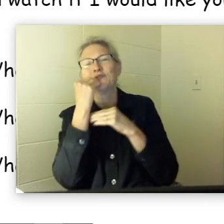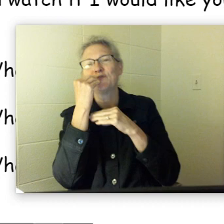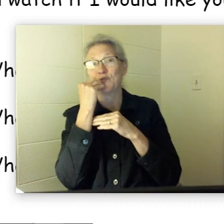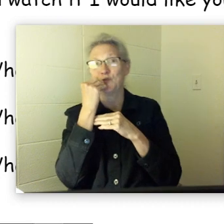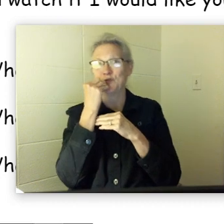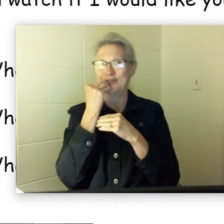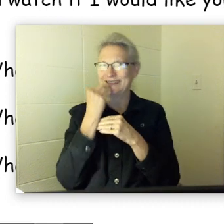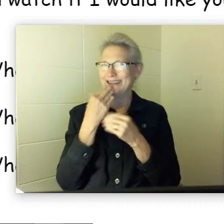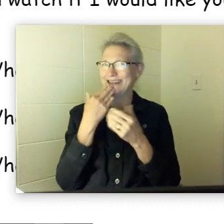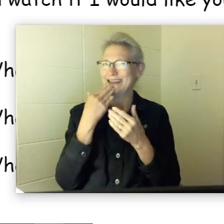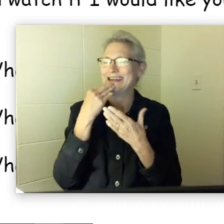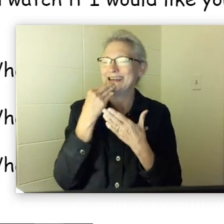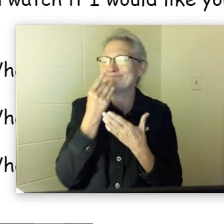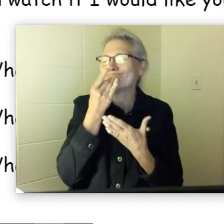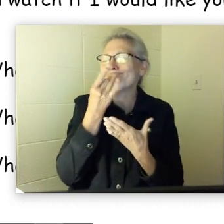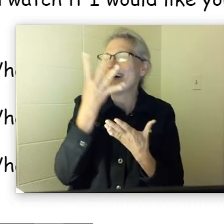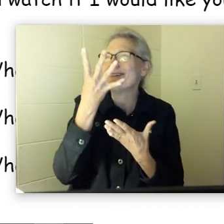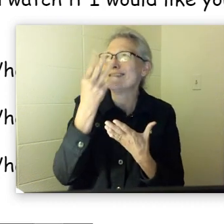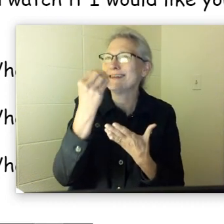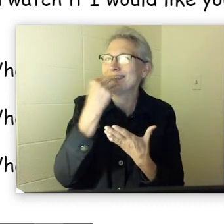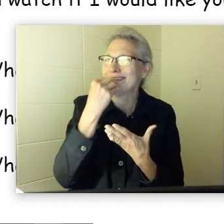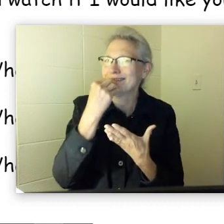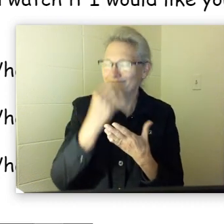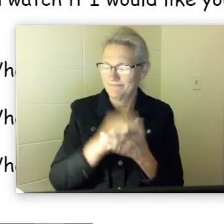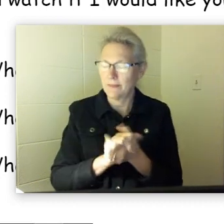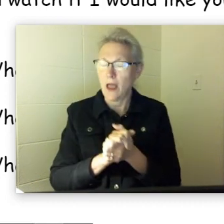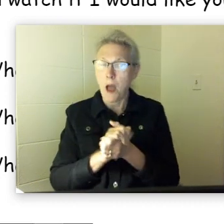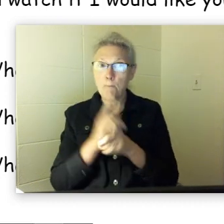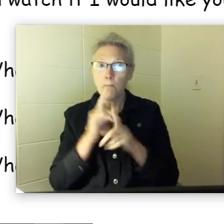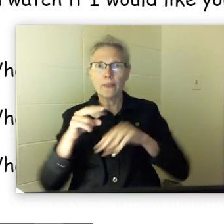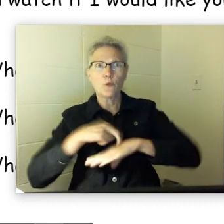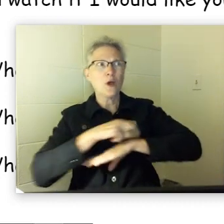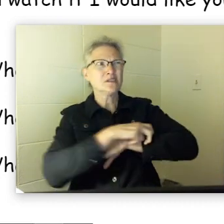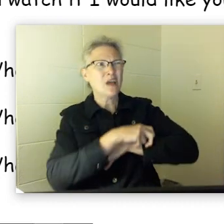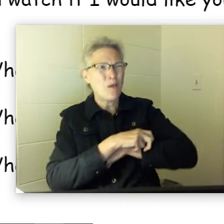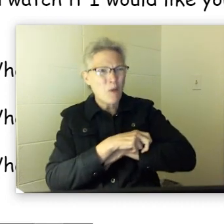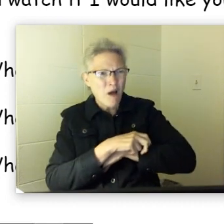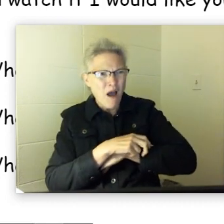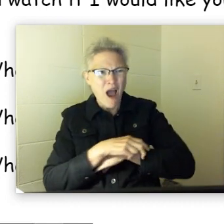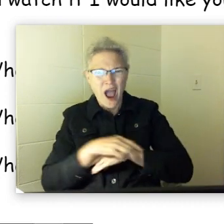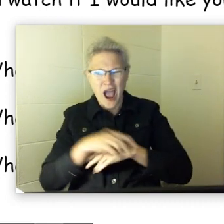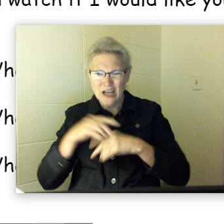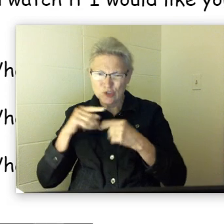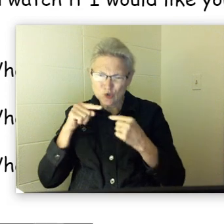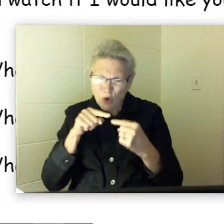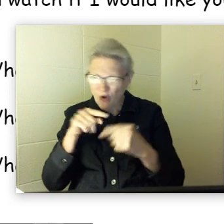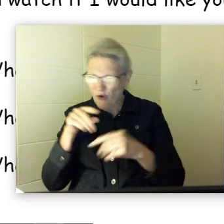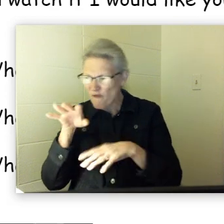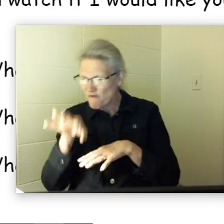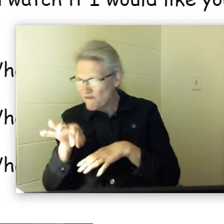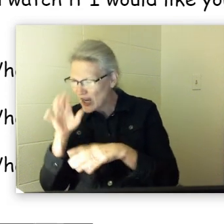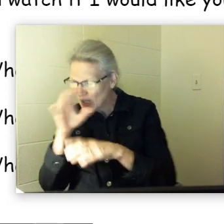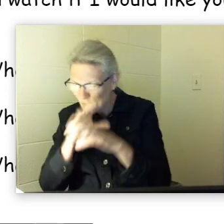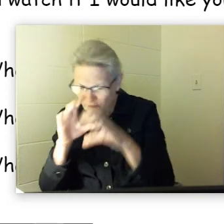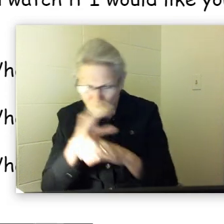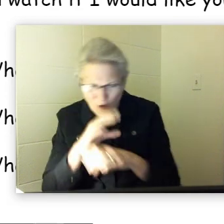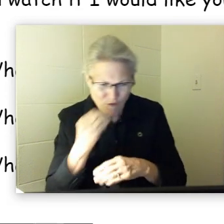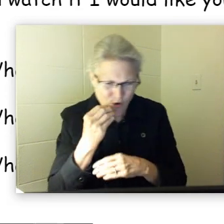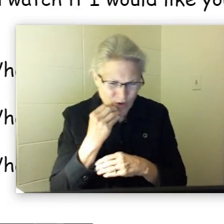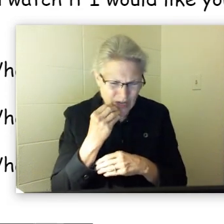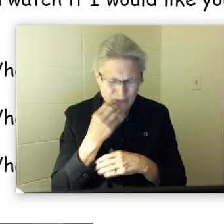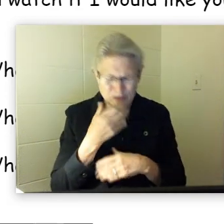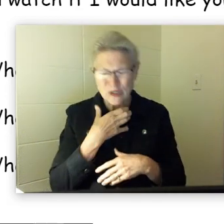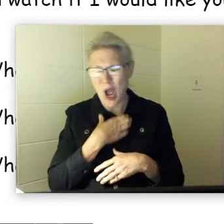The grasshopper, however, had trouble finding food. He was very hungry and very miserable